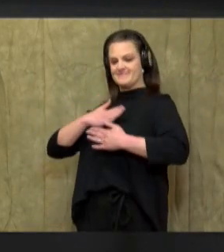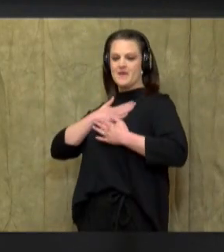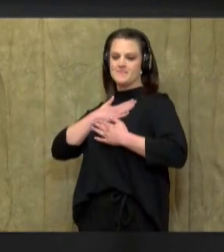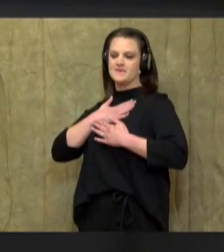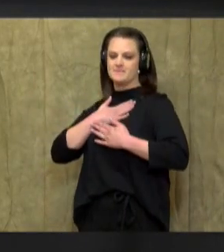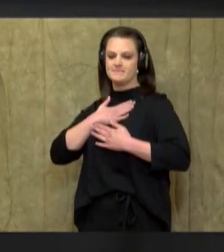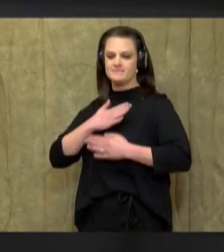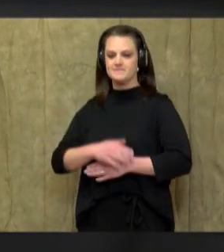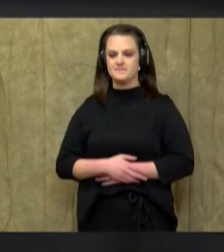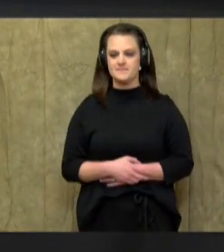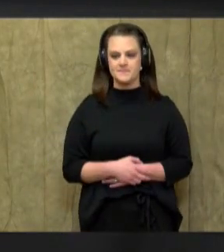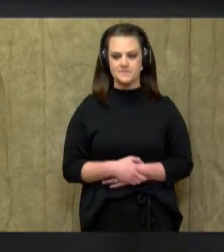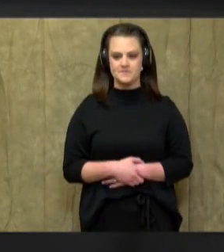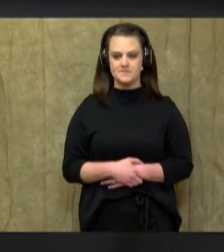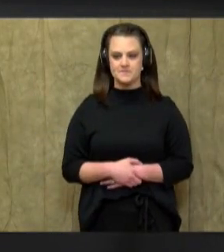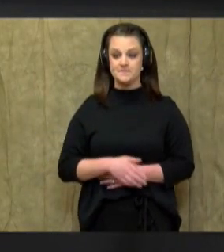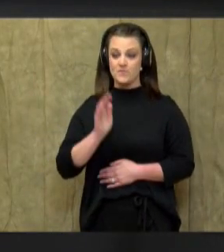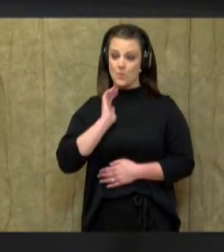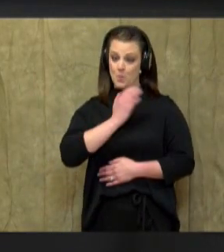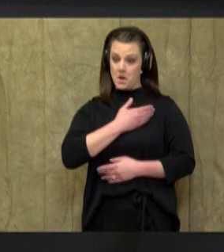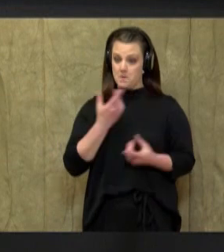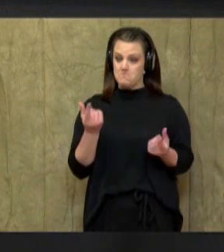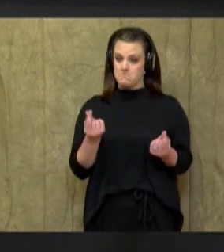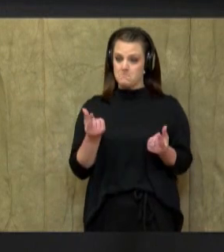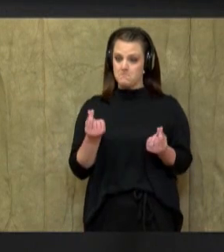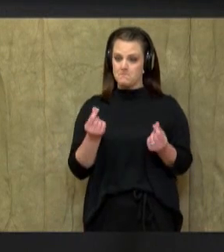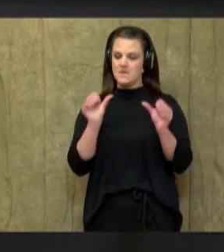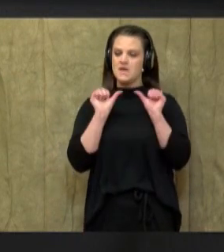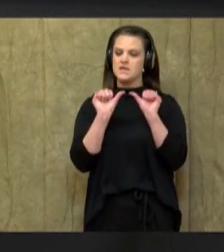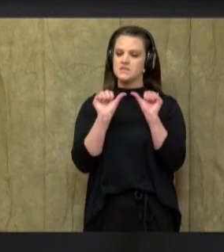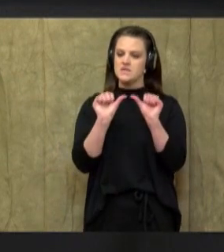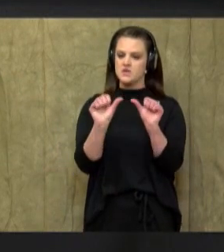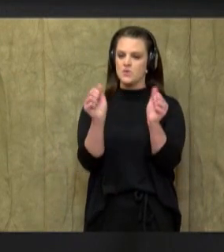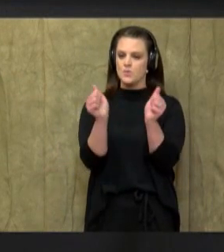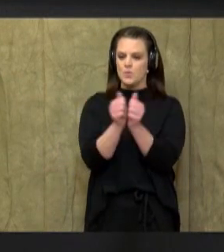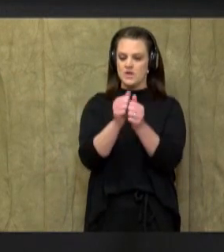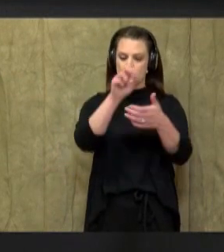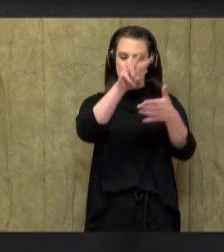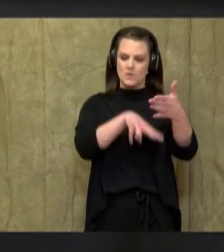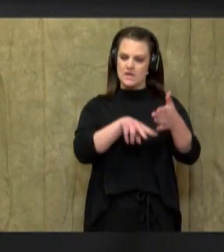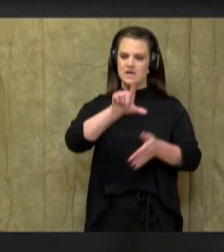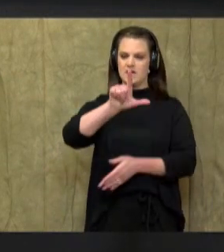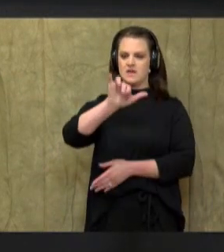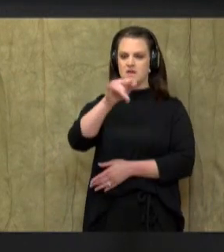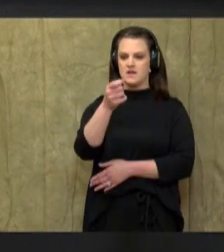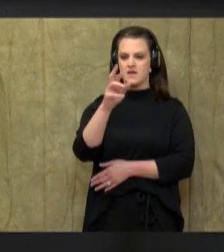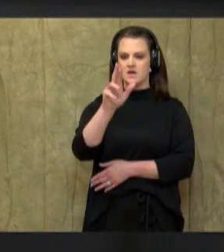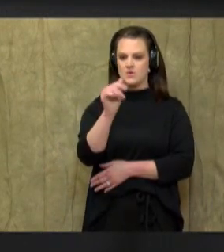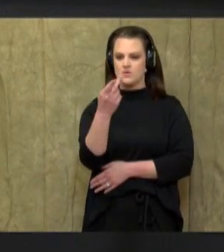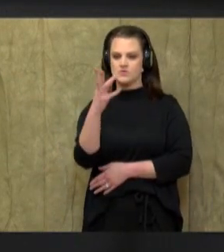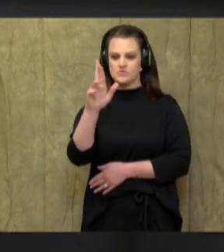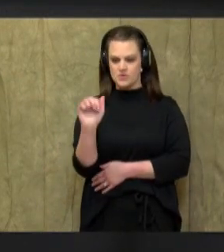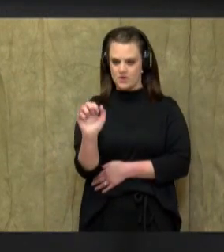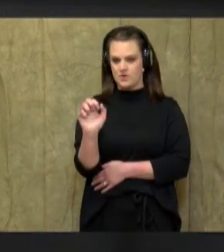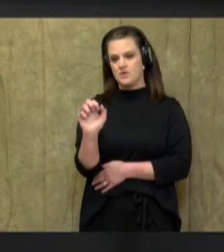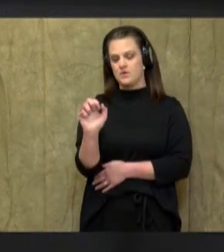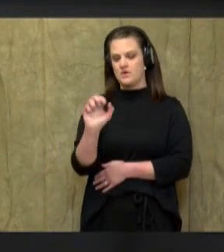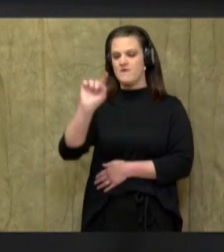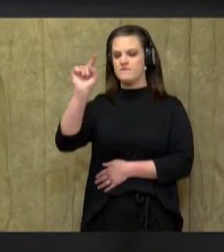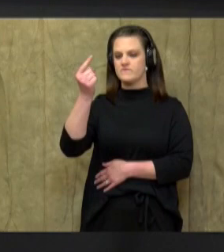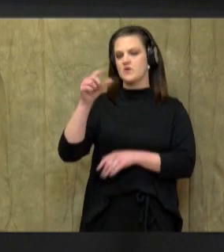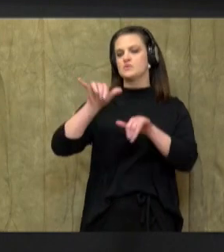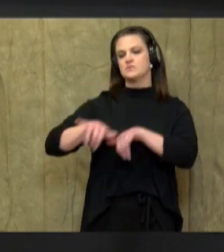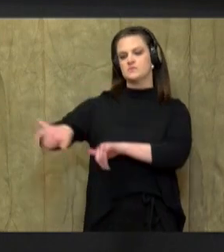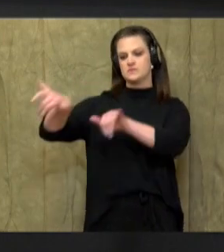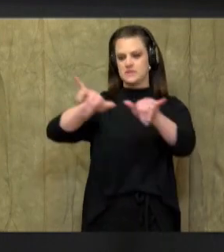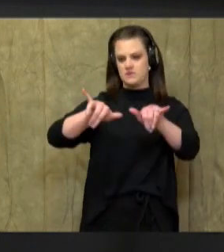are going to continue learning reading of literature, fourth grade, first standard, where we are